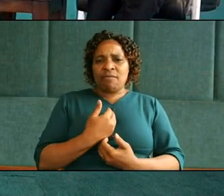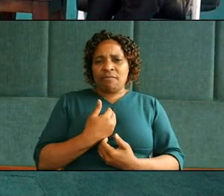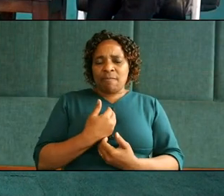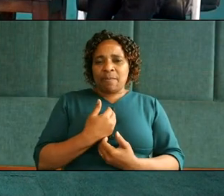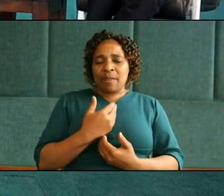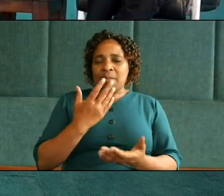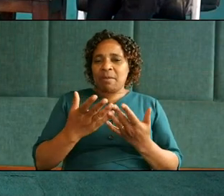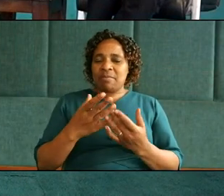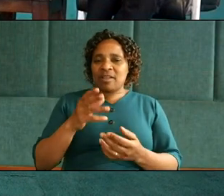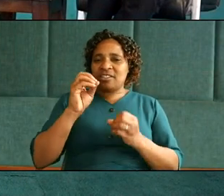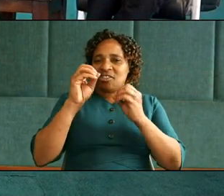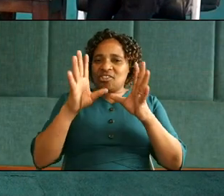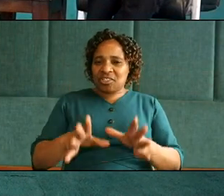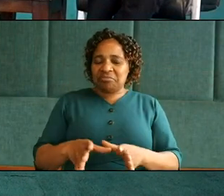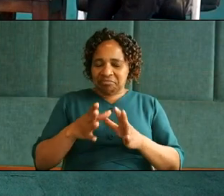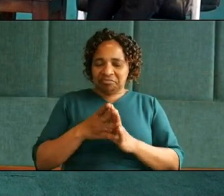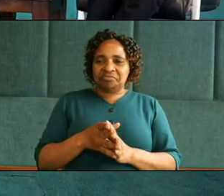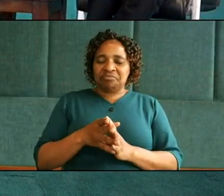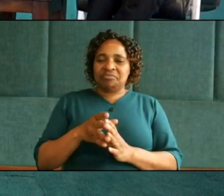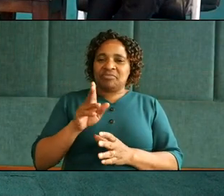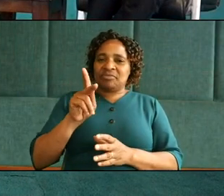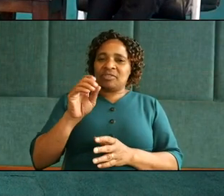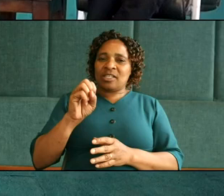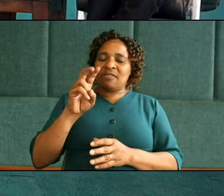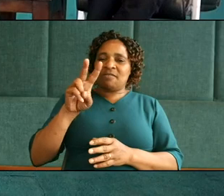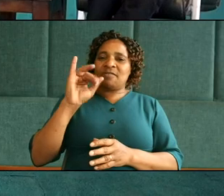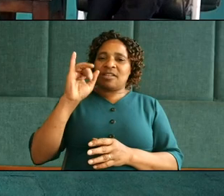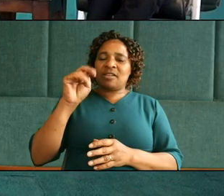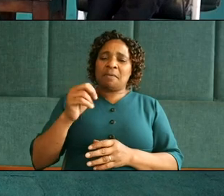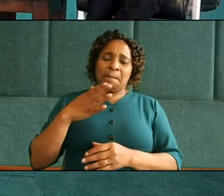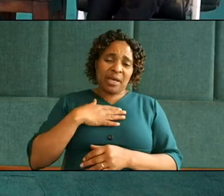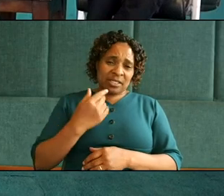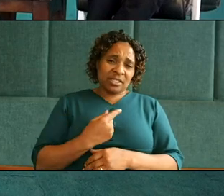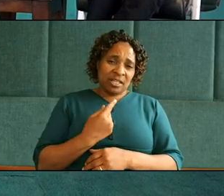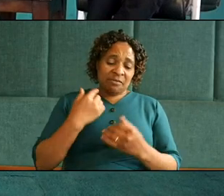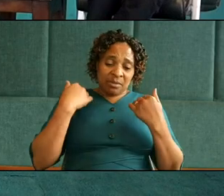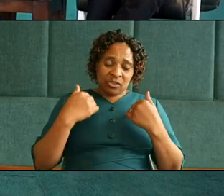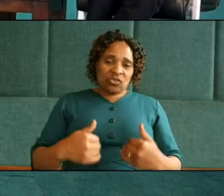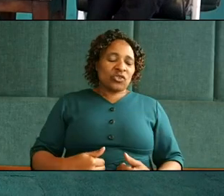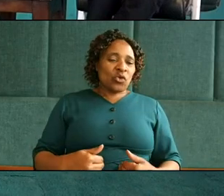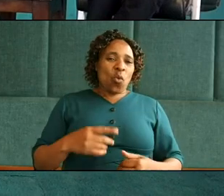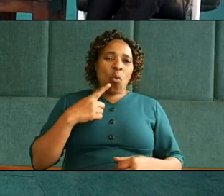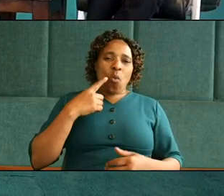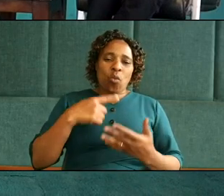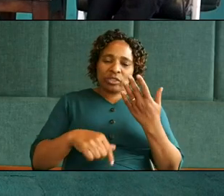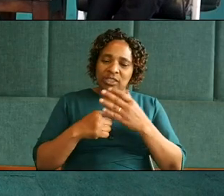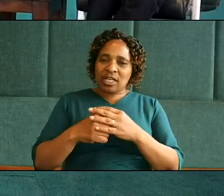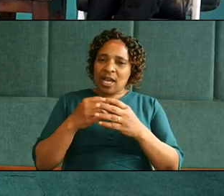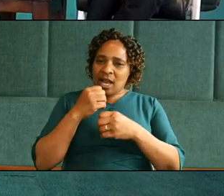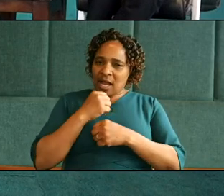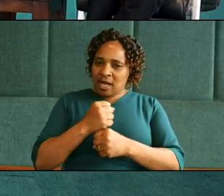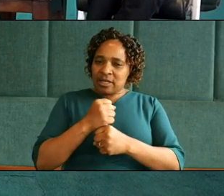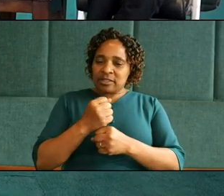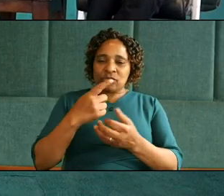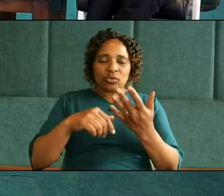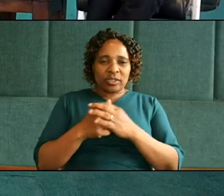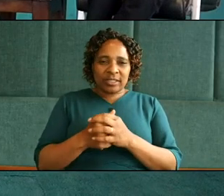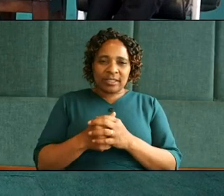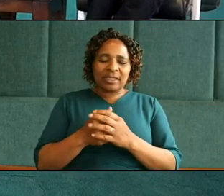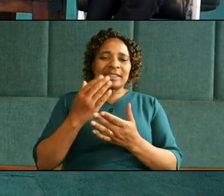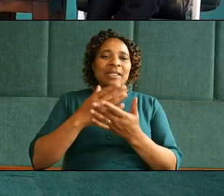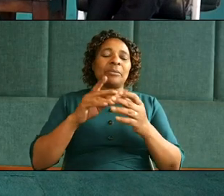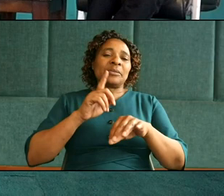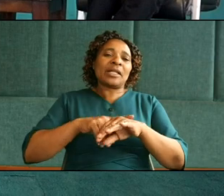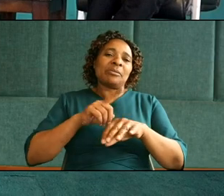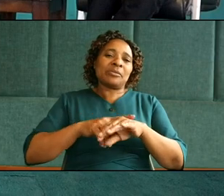Maybe, Teacher Kevin, you can start. Yeah, myself, personally, the word courage is, it's something that